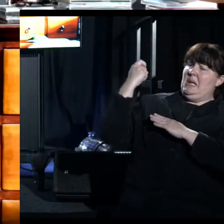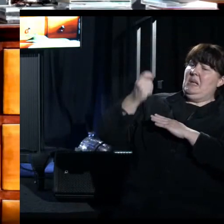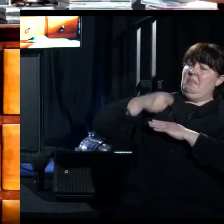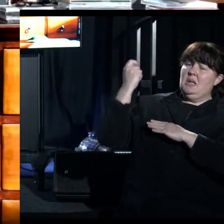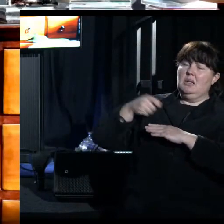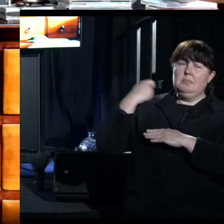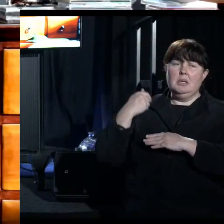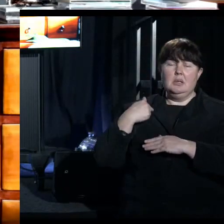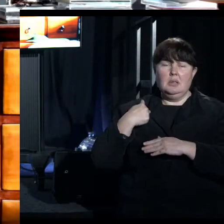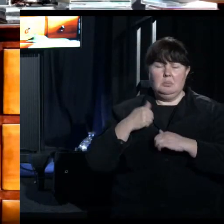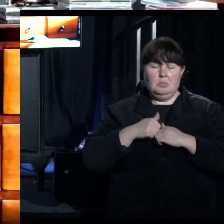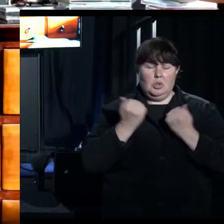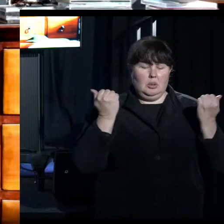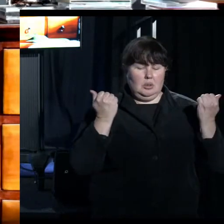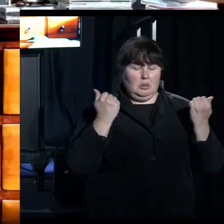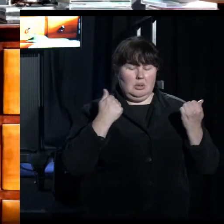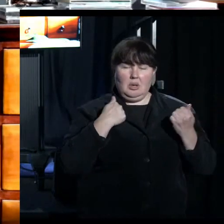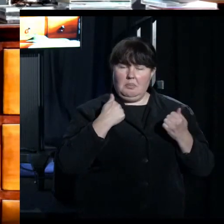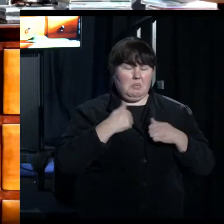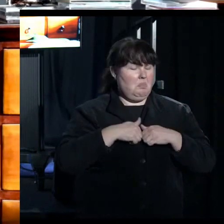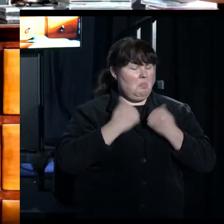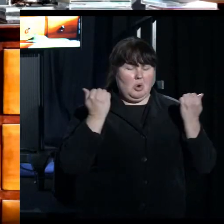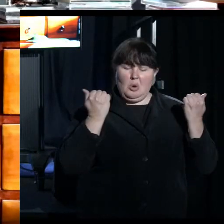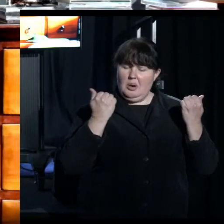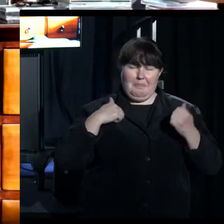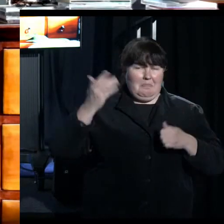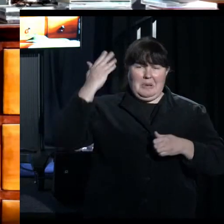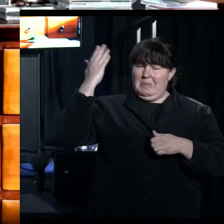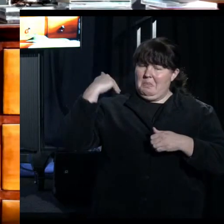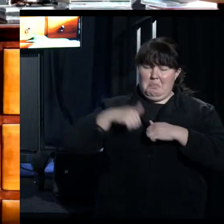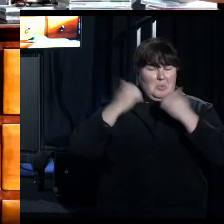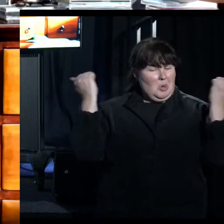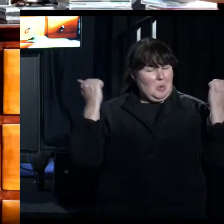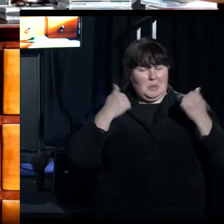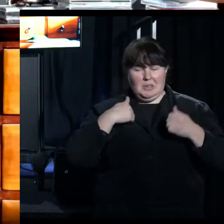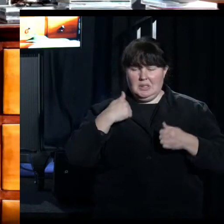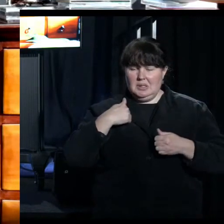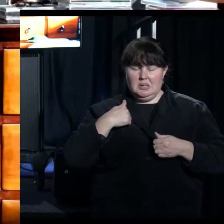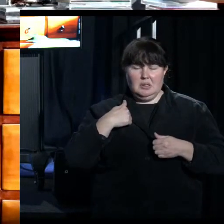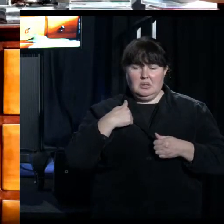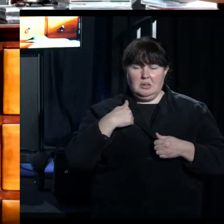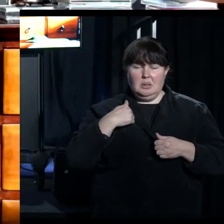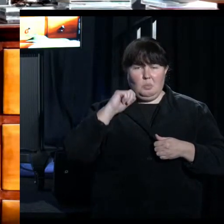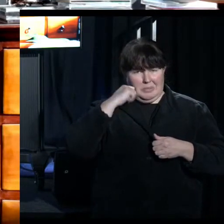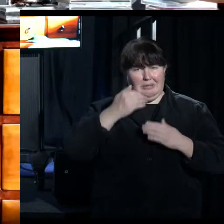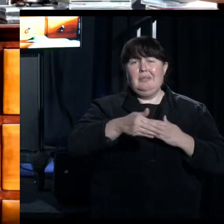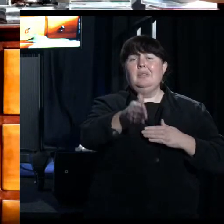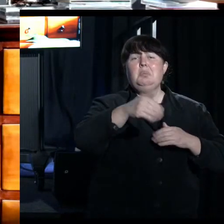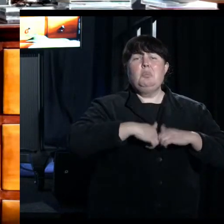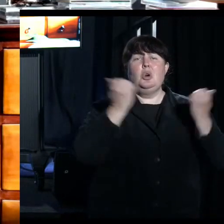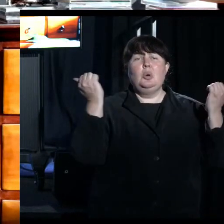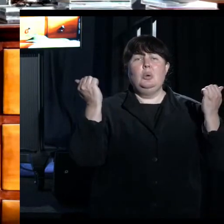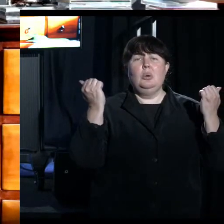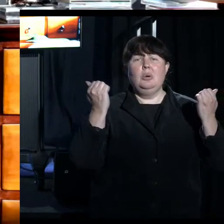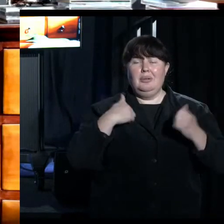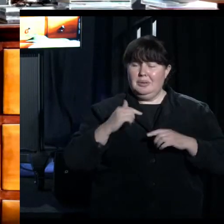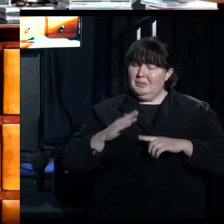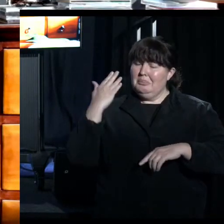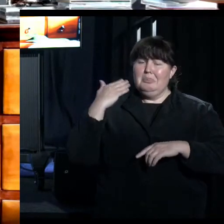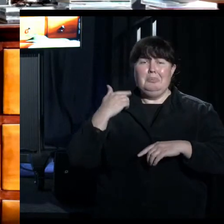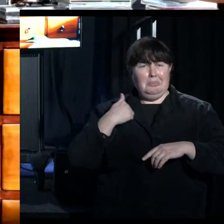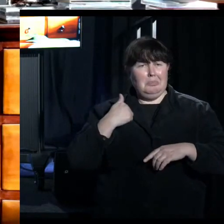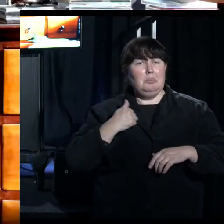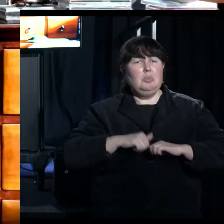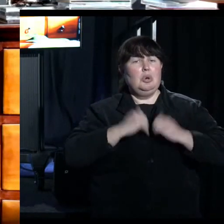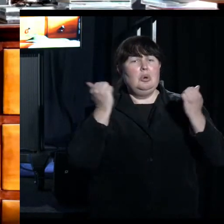you'll be broken, you'll be sold, I'll be sold, you'll be sold, they are